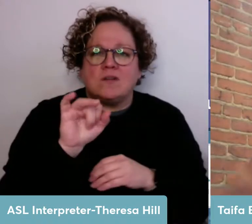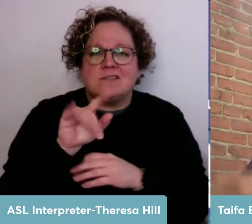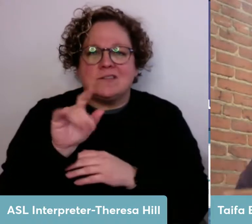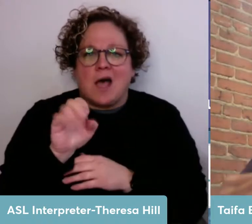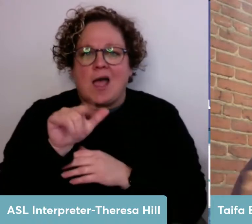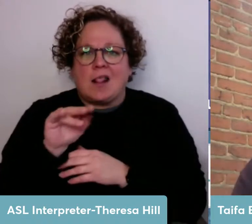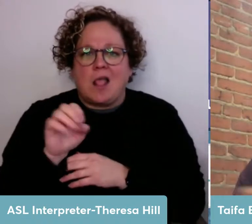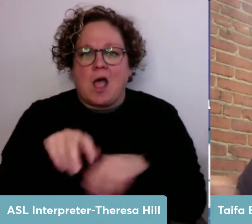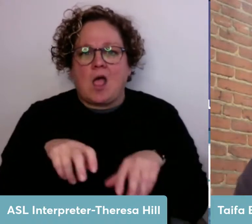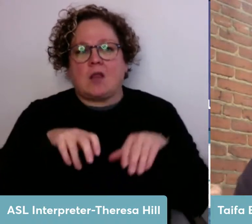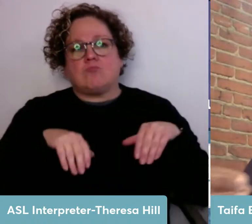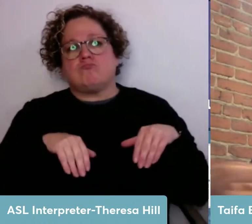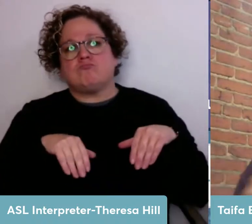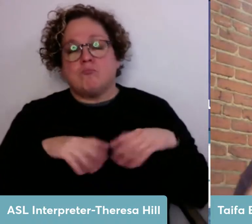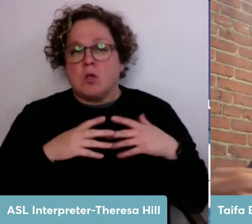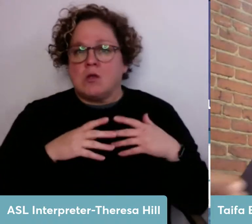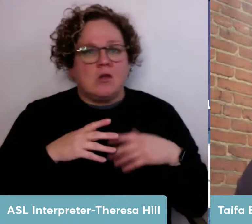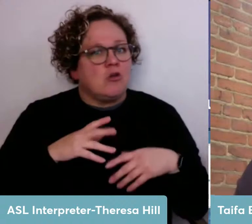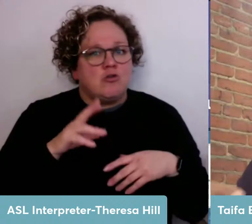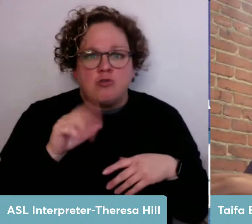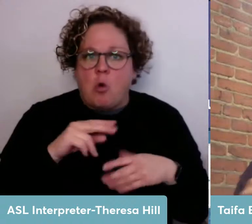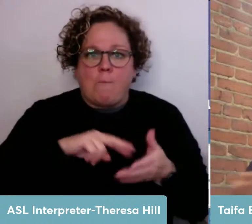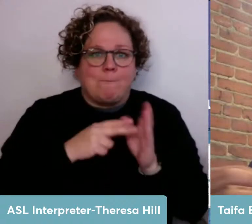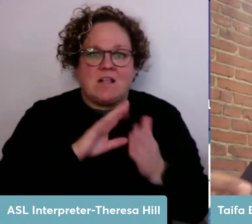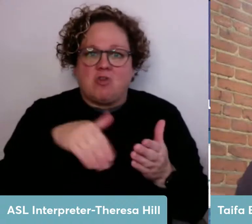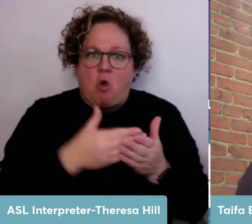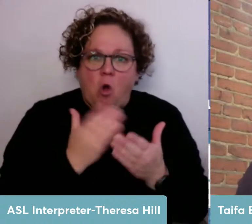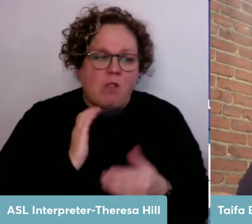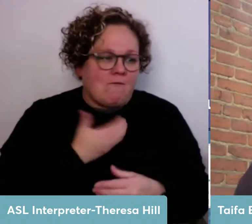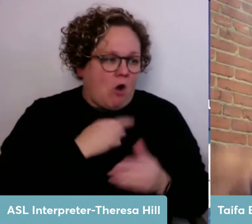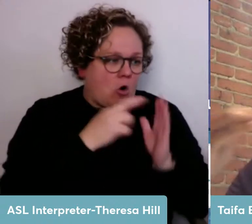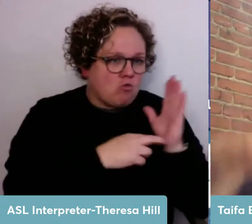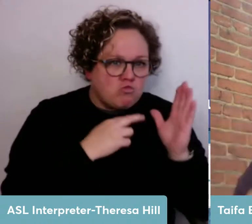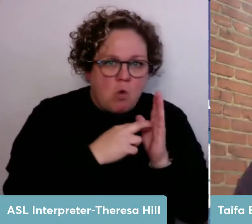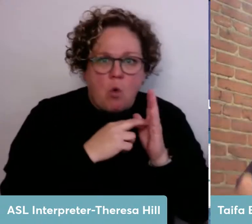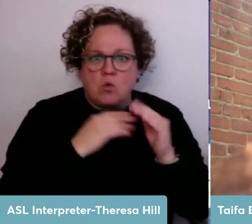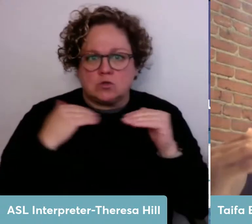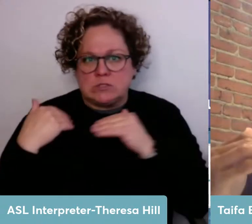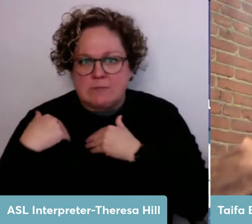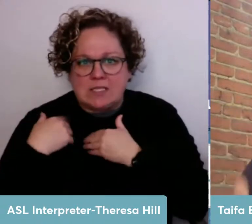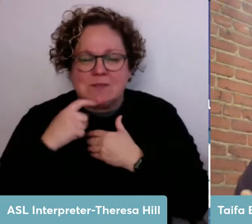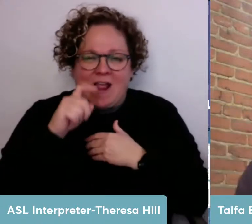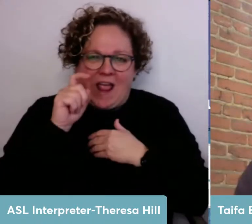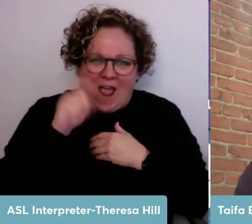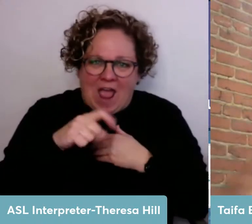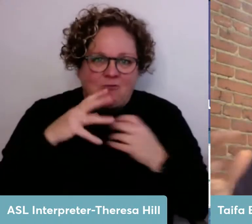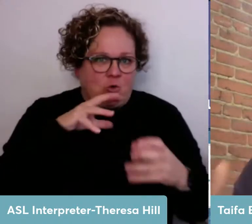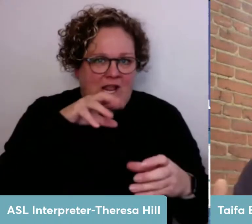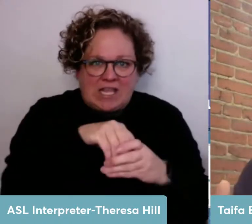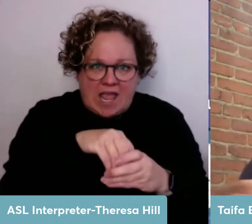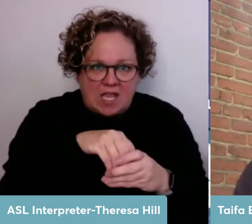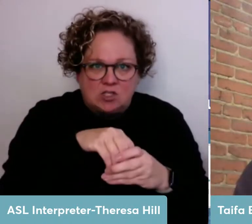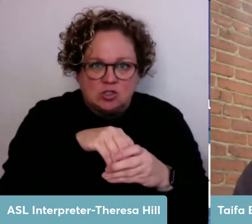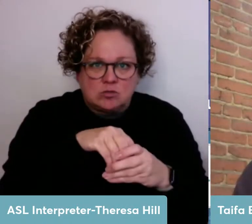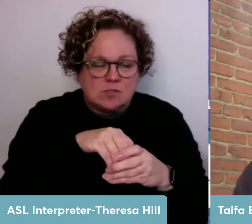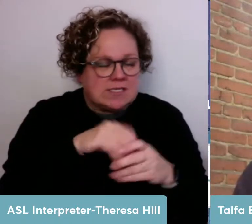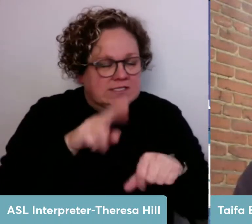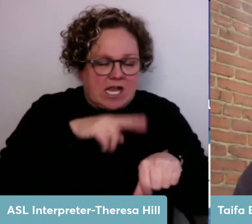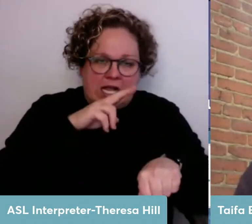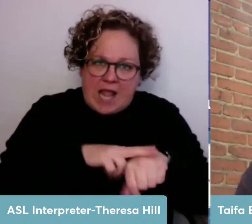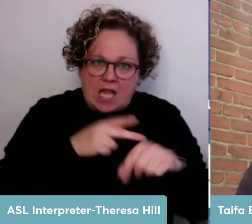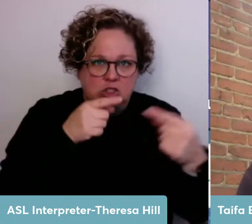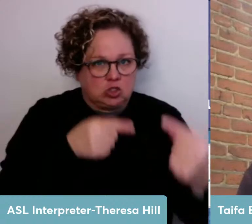struggle. It means that we all, in our respective roles and responsibilities, have to engage. It is a national